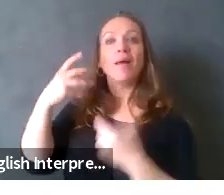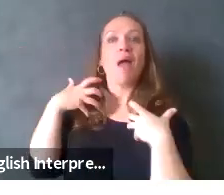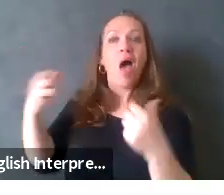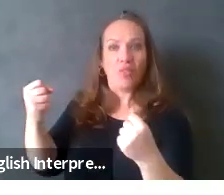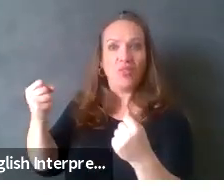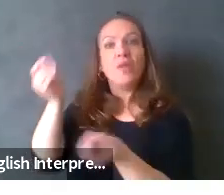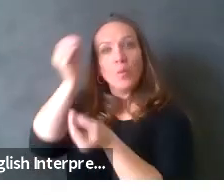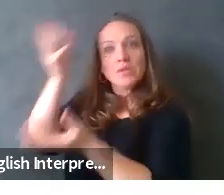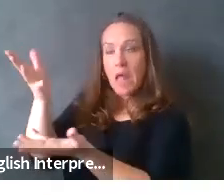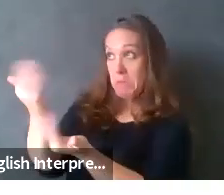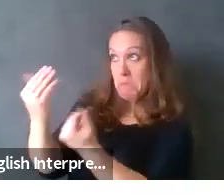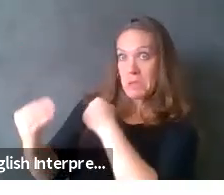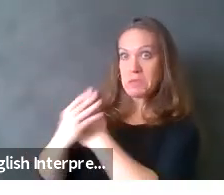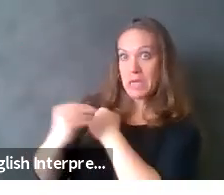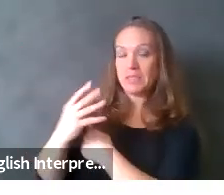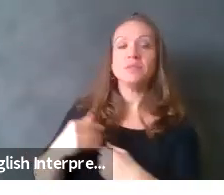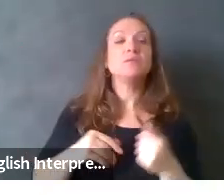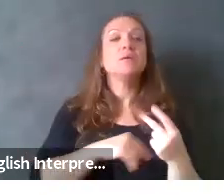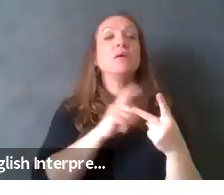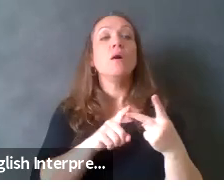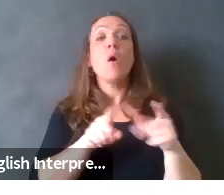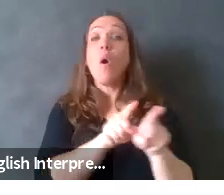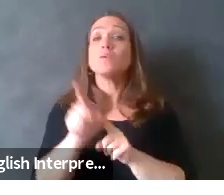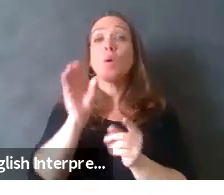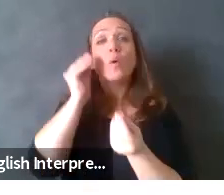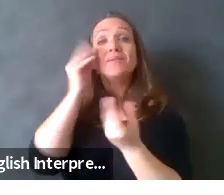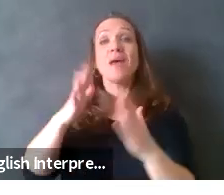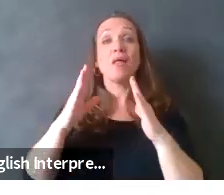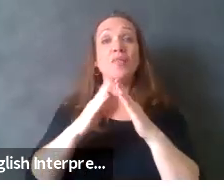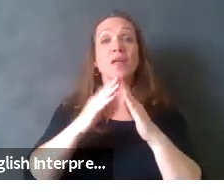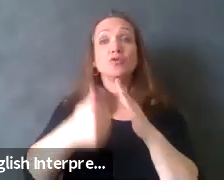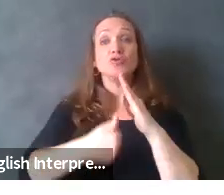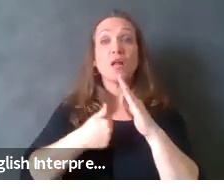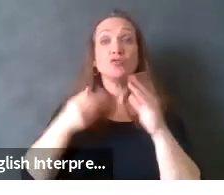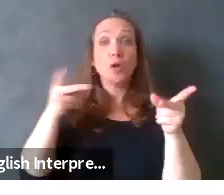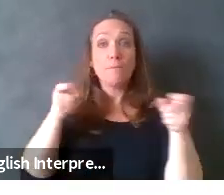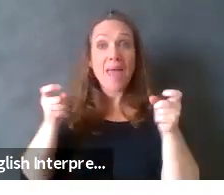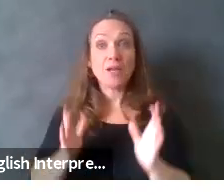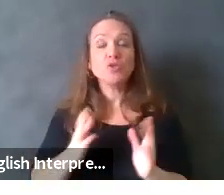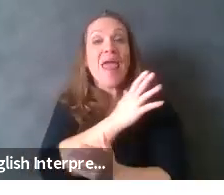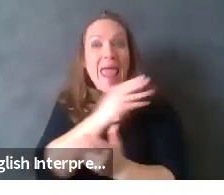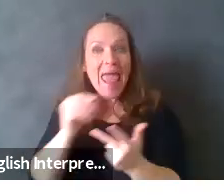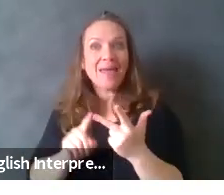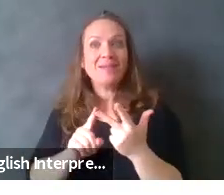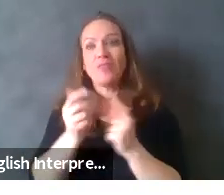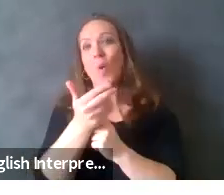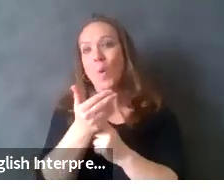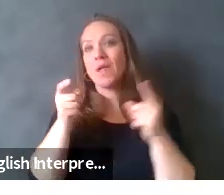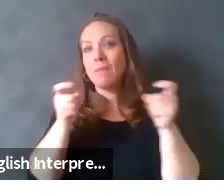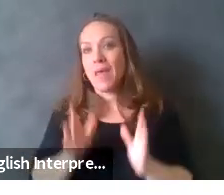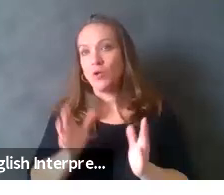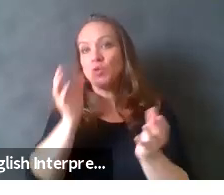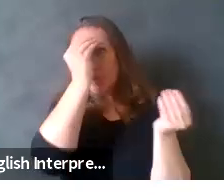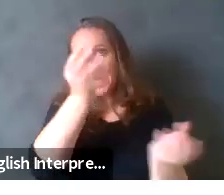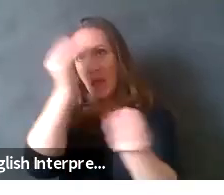manager will also be notified, as will the facility manager be notified. This is not